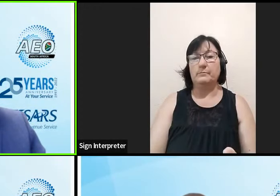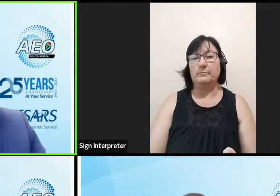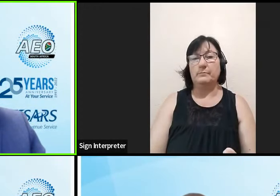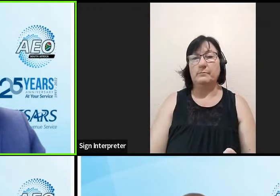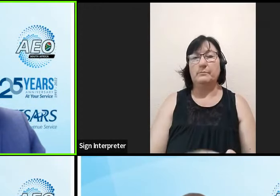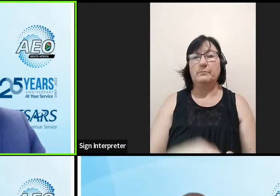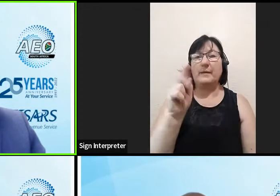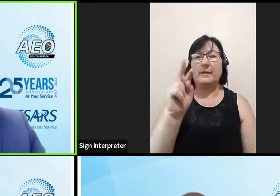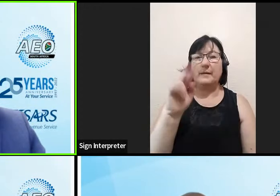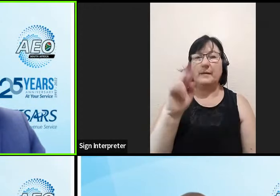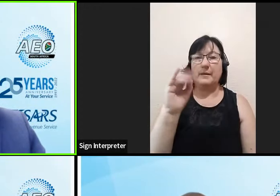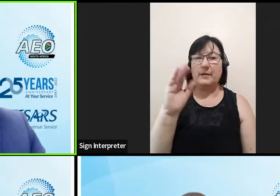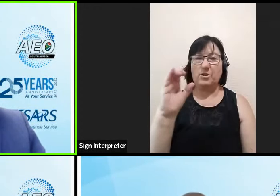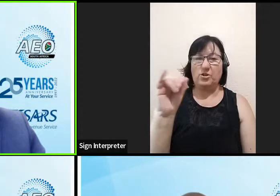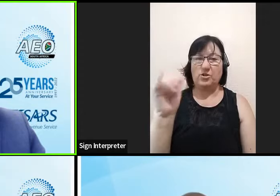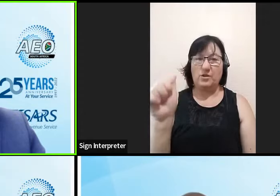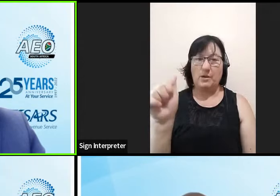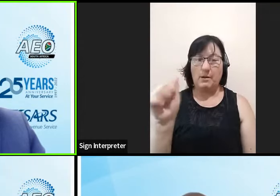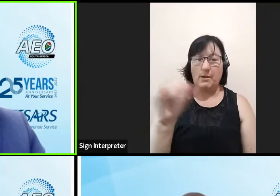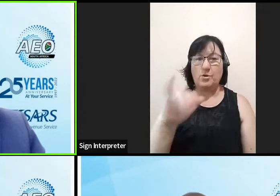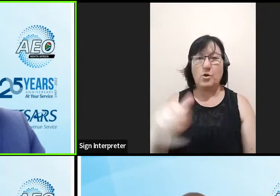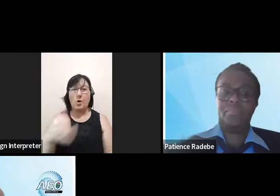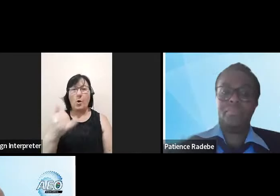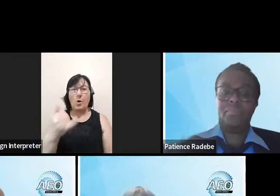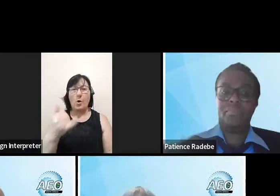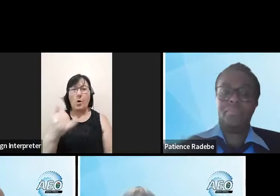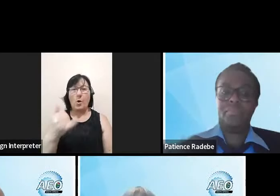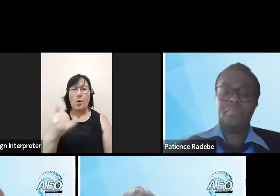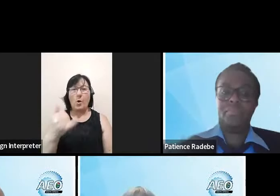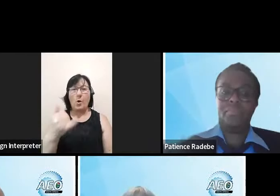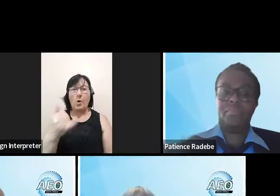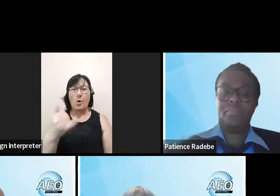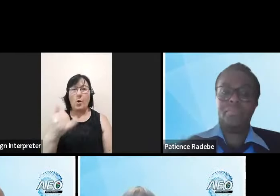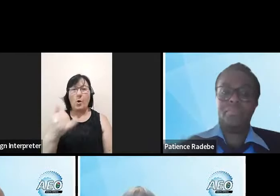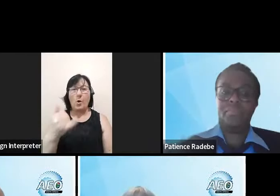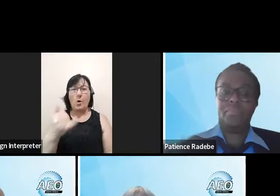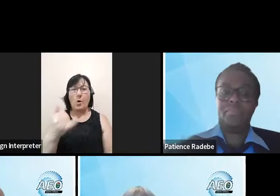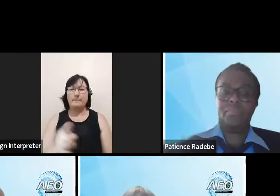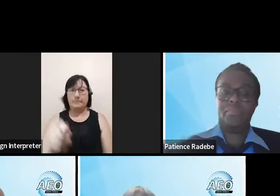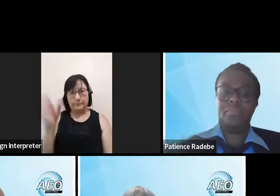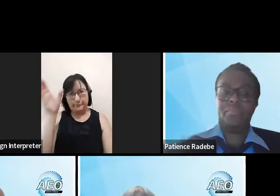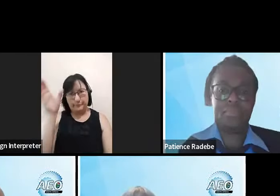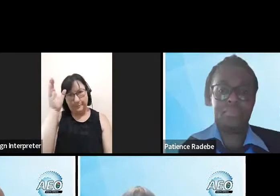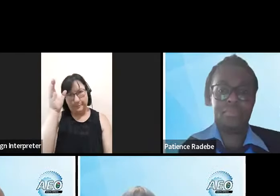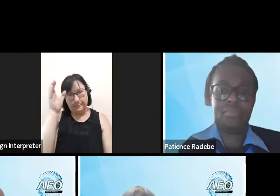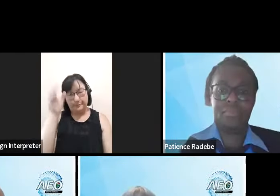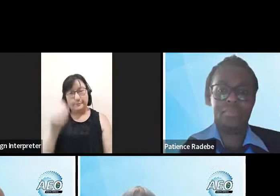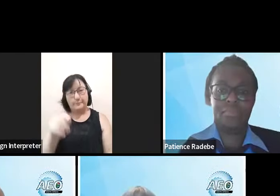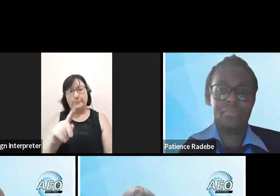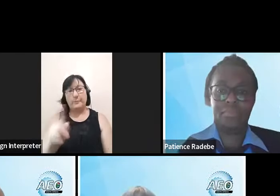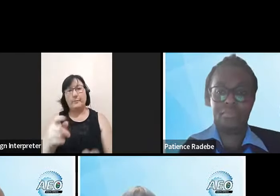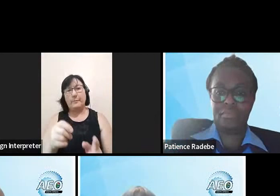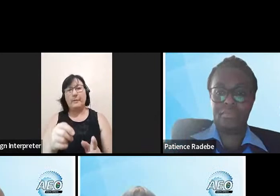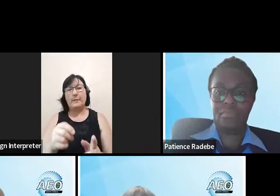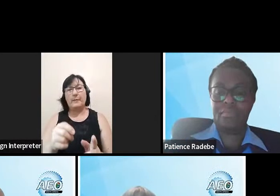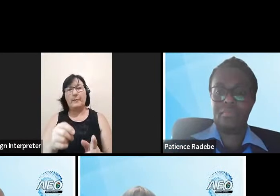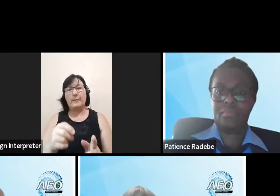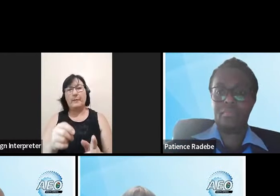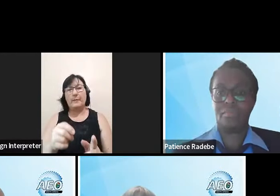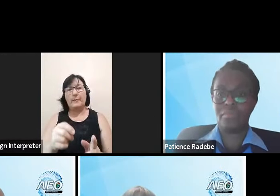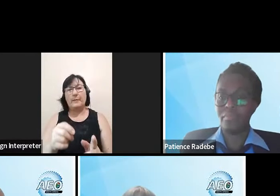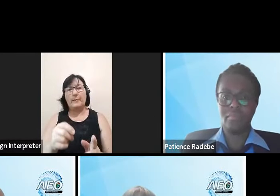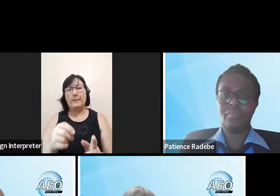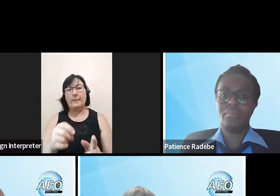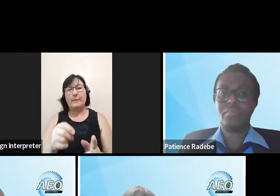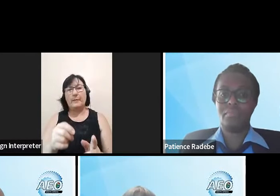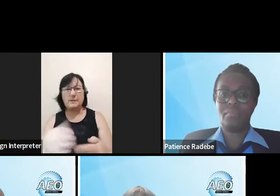Patricia Jones is our resident expert within the product and process, customs product and process, or